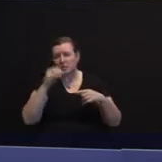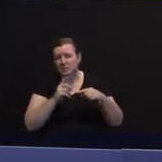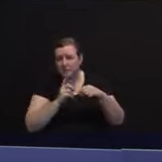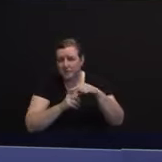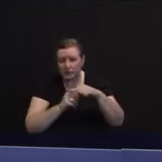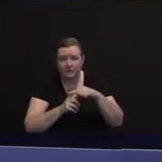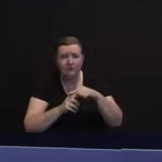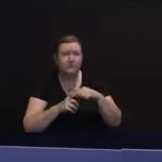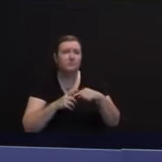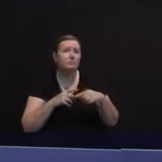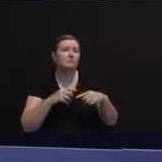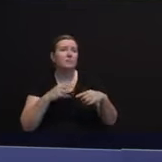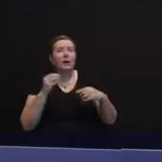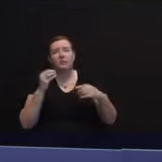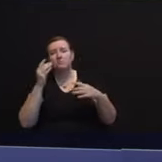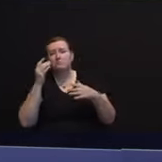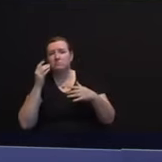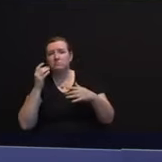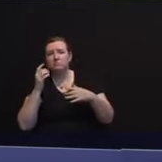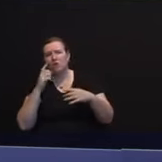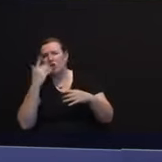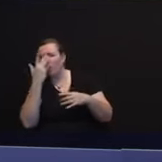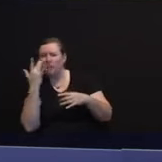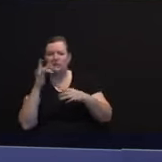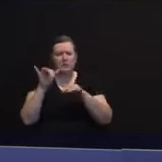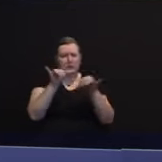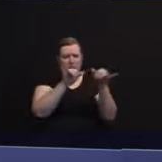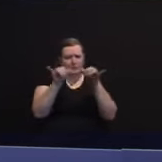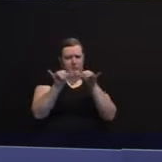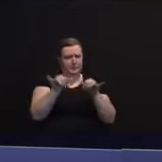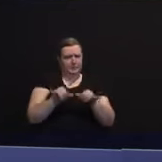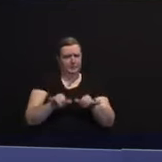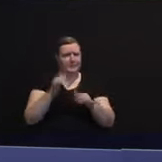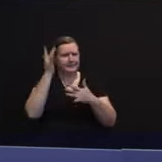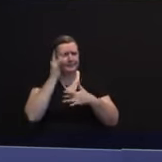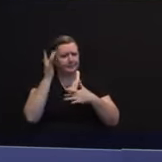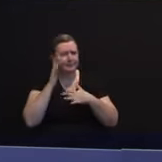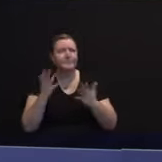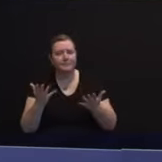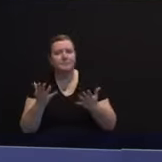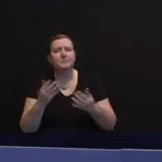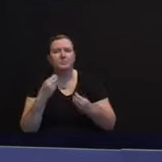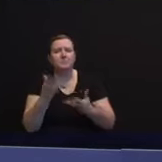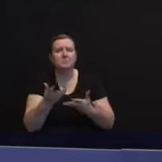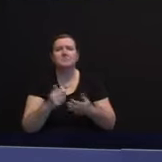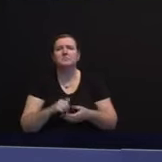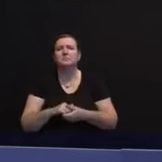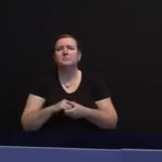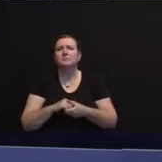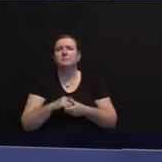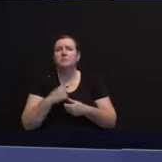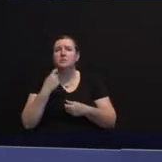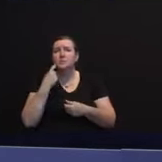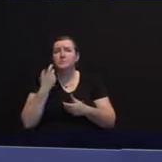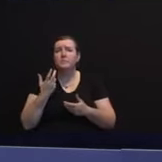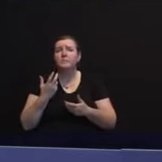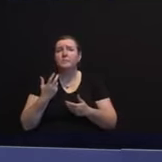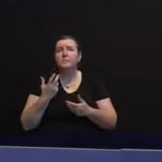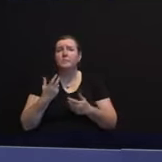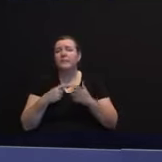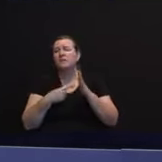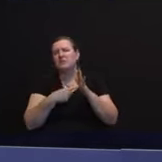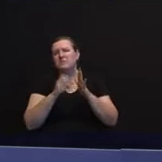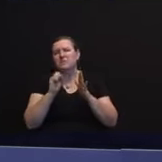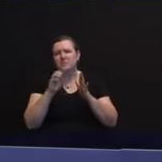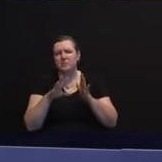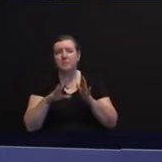illness in our emergency room, among others. But for example, recent gatherings, many of which were Halloween